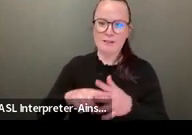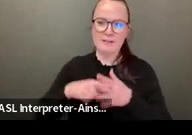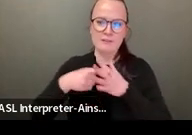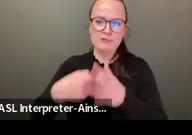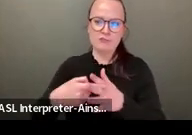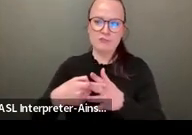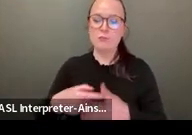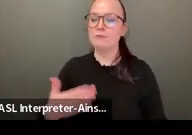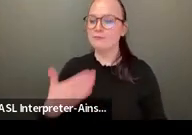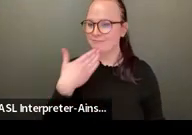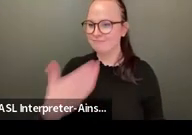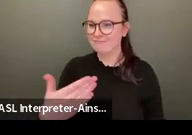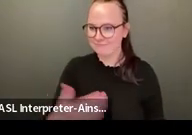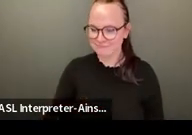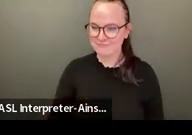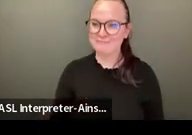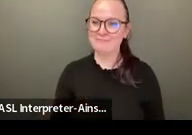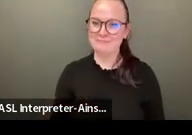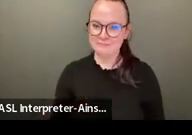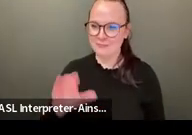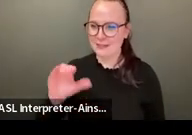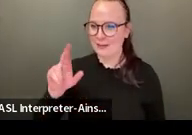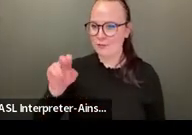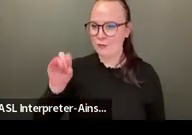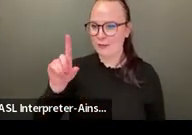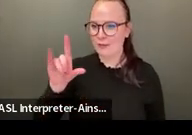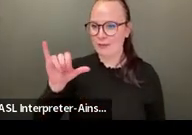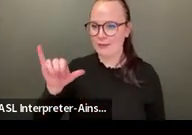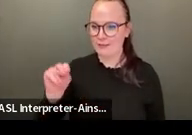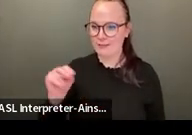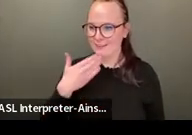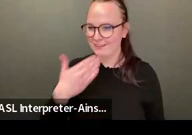Thank you, Carolyn. So,